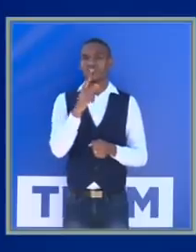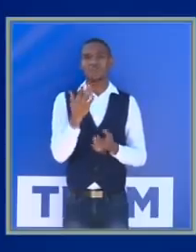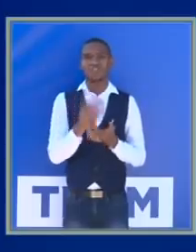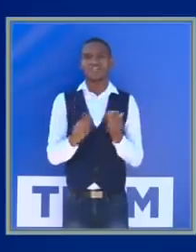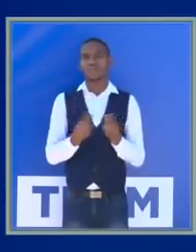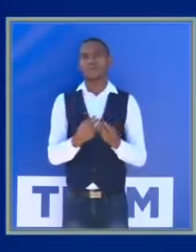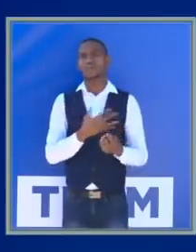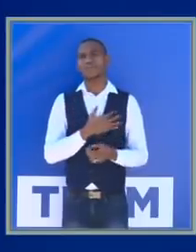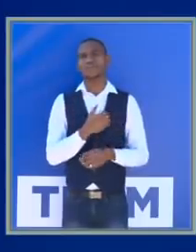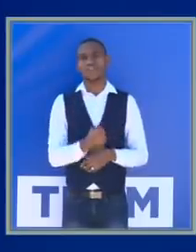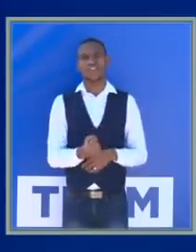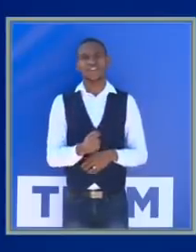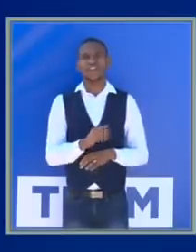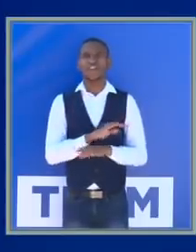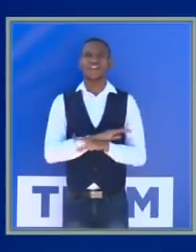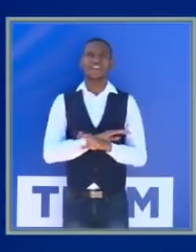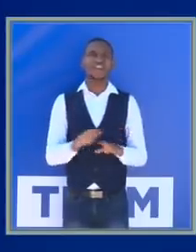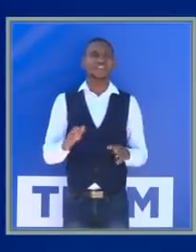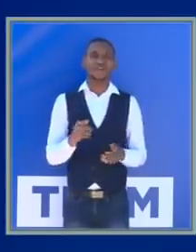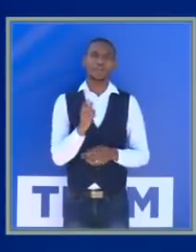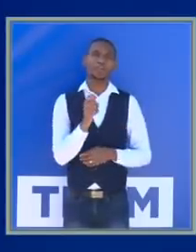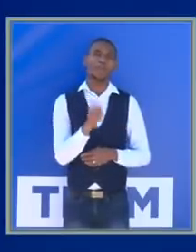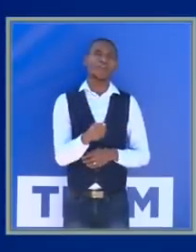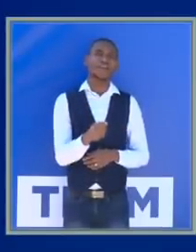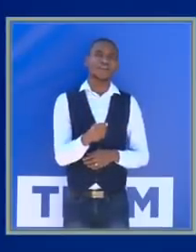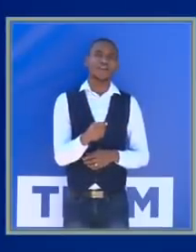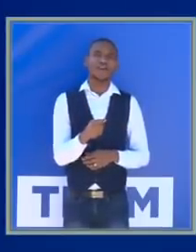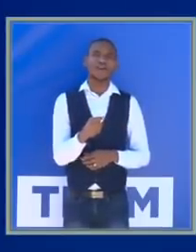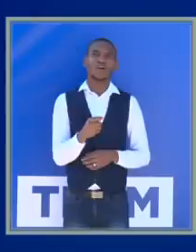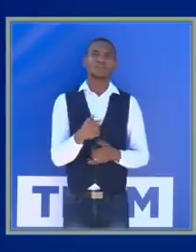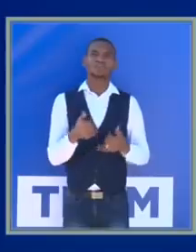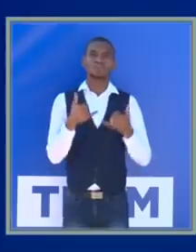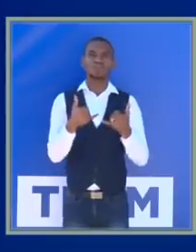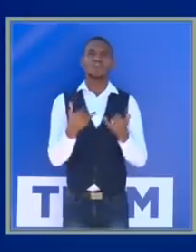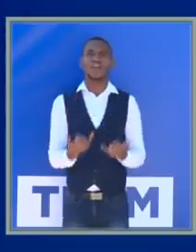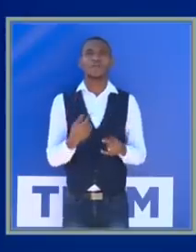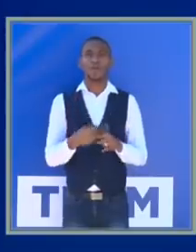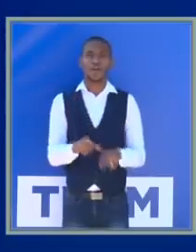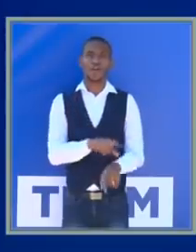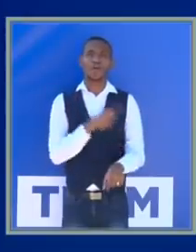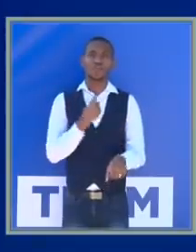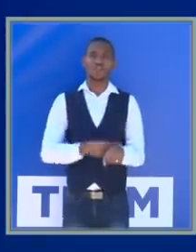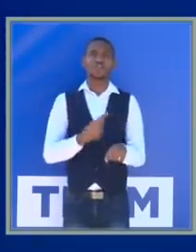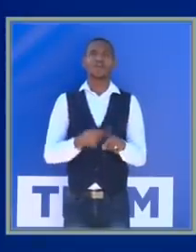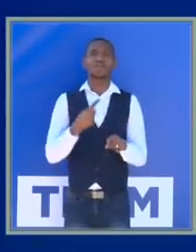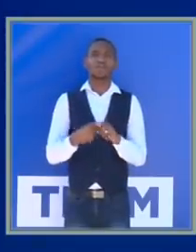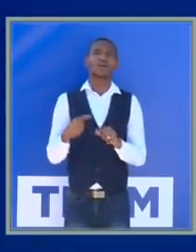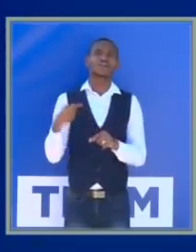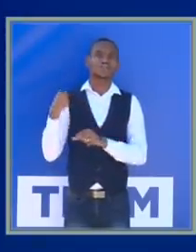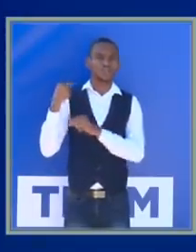being brave doesn't pay off immediately. But over a long period of time, generations will thank